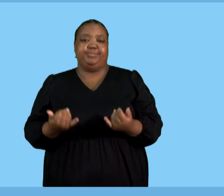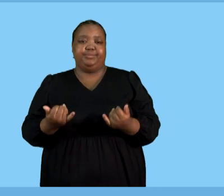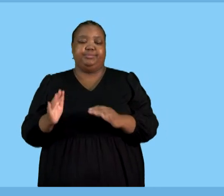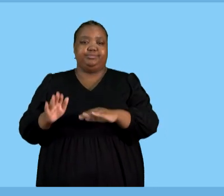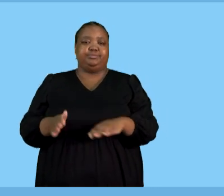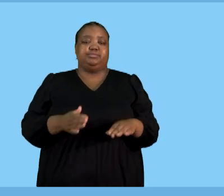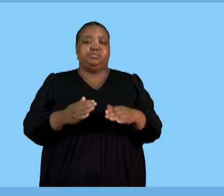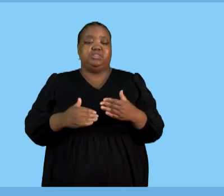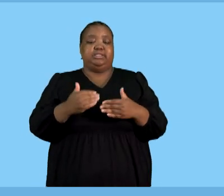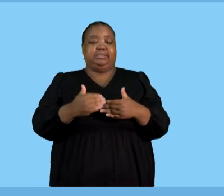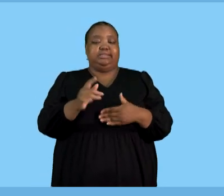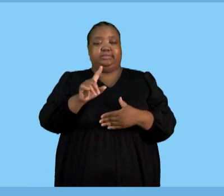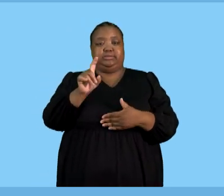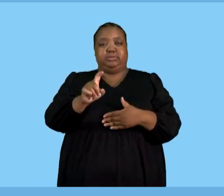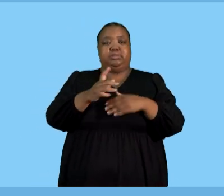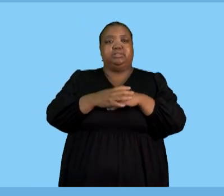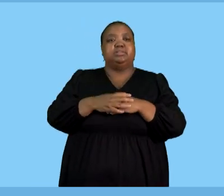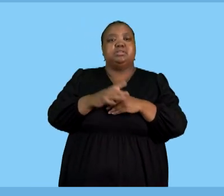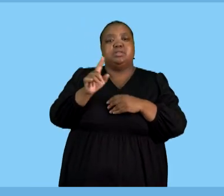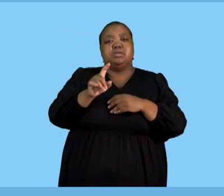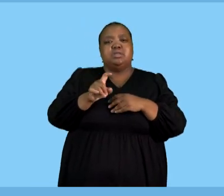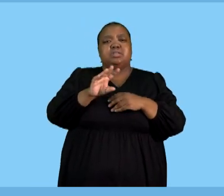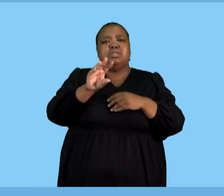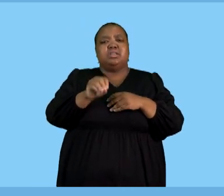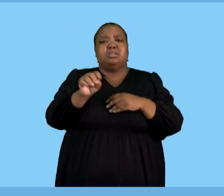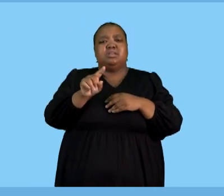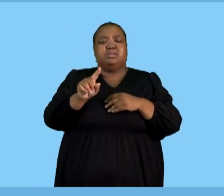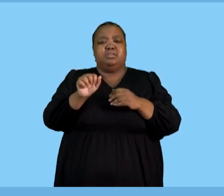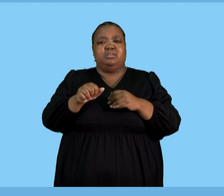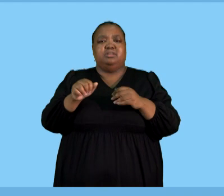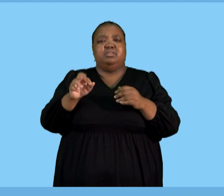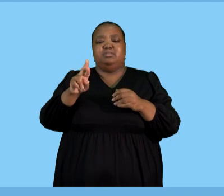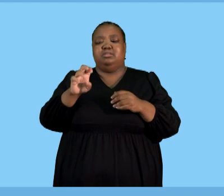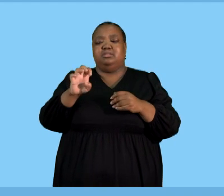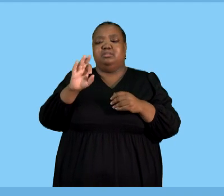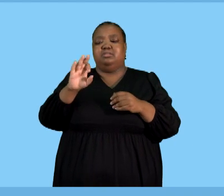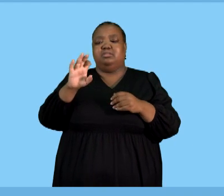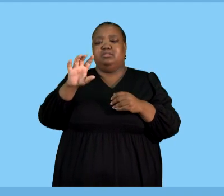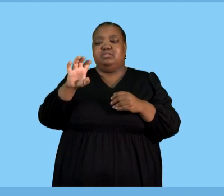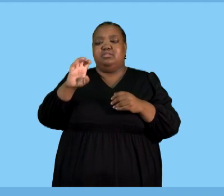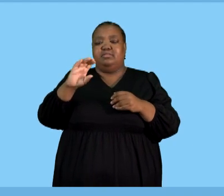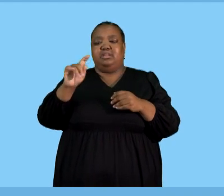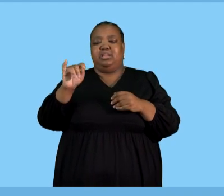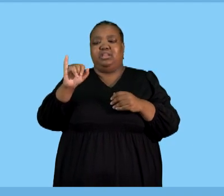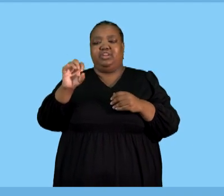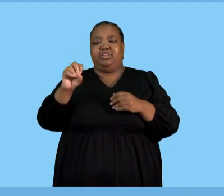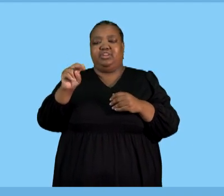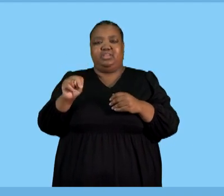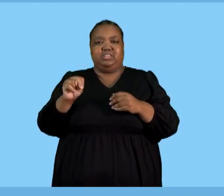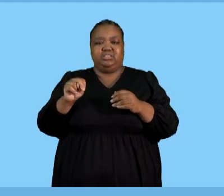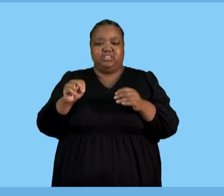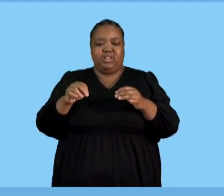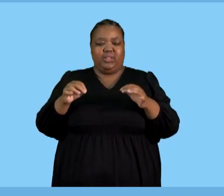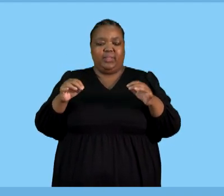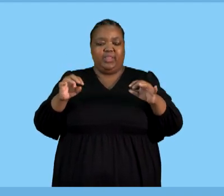So now moving on to the next question. The question is asking us, why are reflections of rippled water not clear,